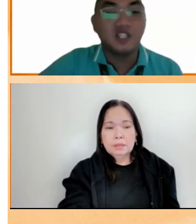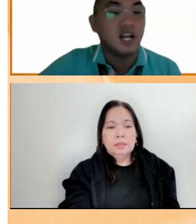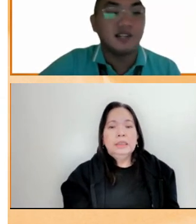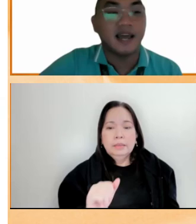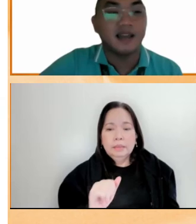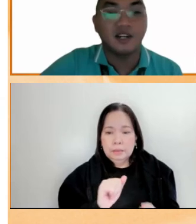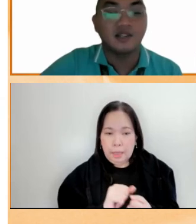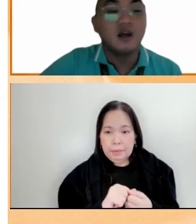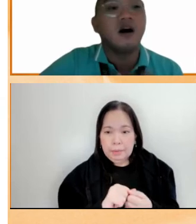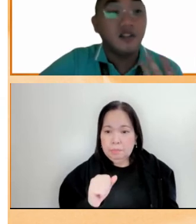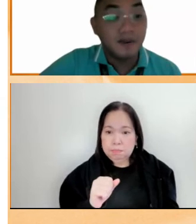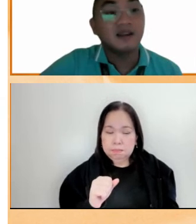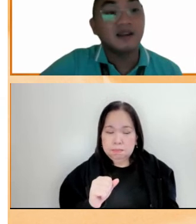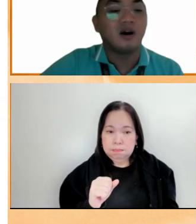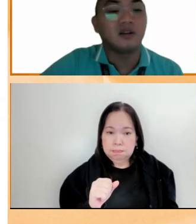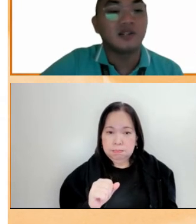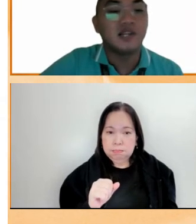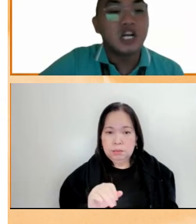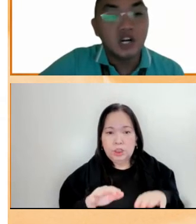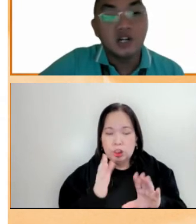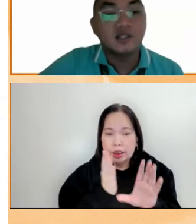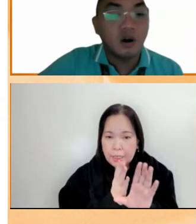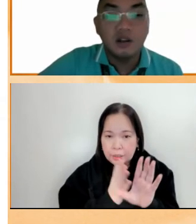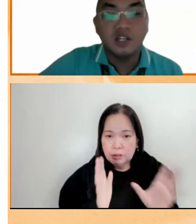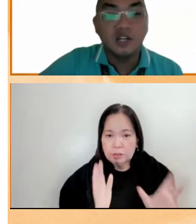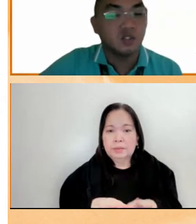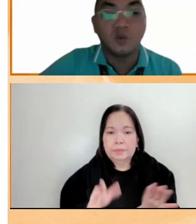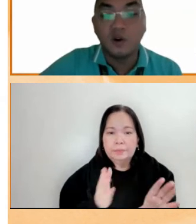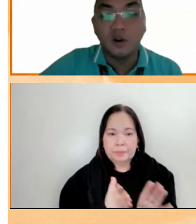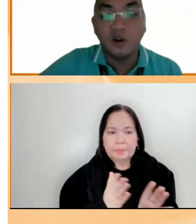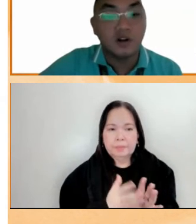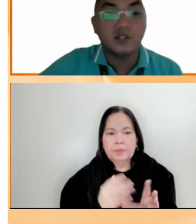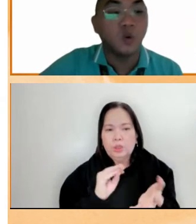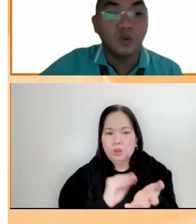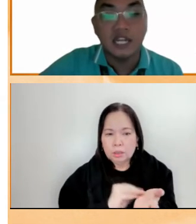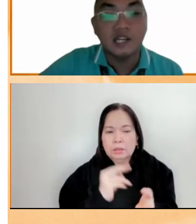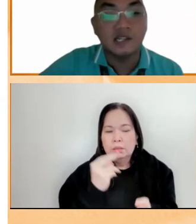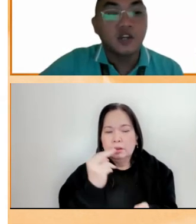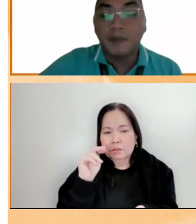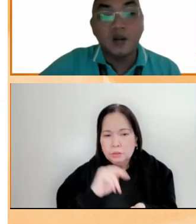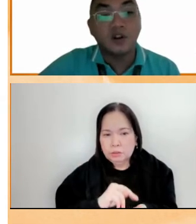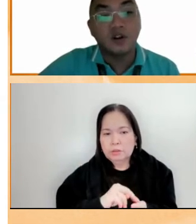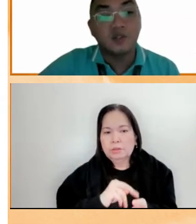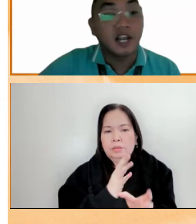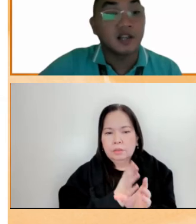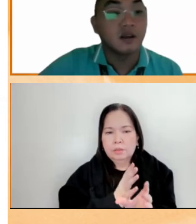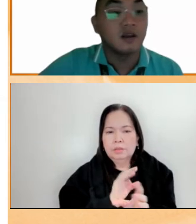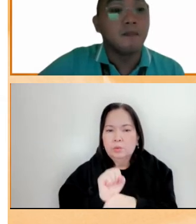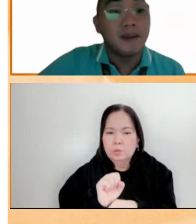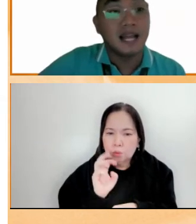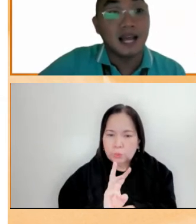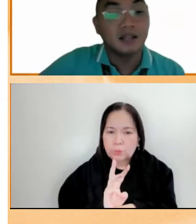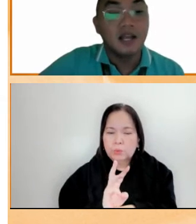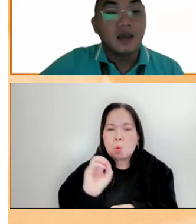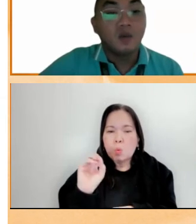the child psychiatrists, other medical doctors, nurses, psychologists, social workers, your OTs, your paid workers working in the